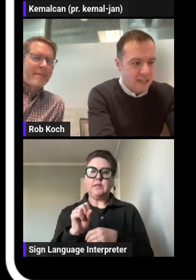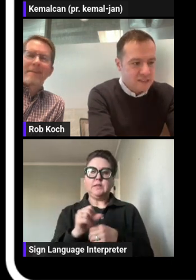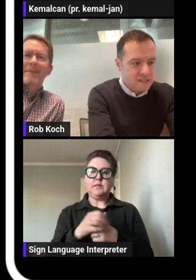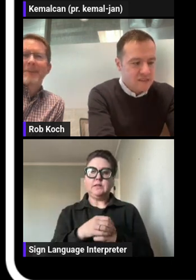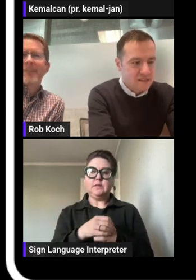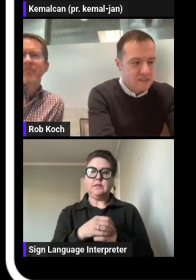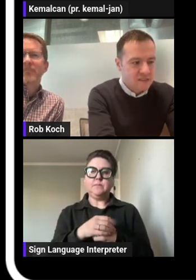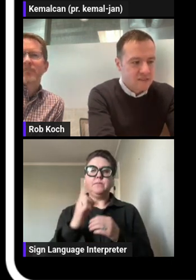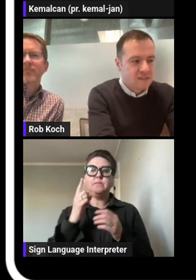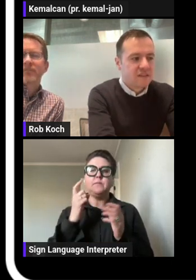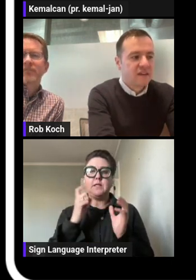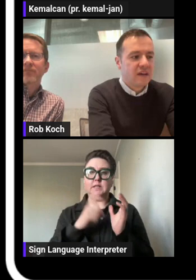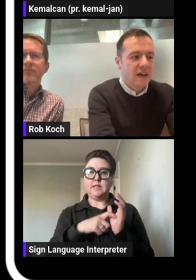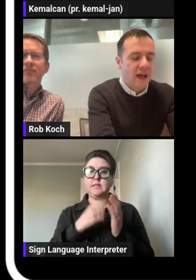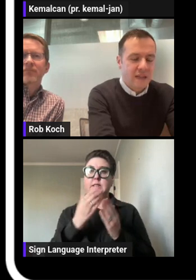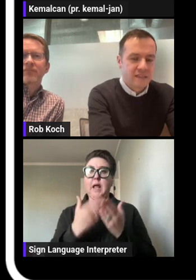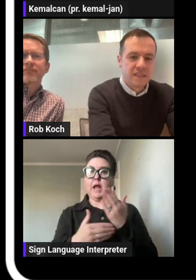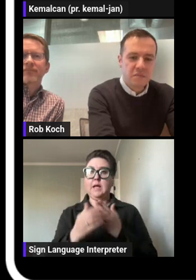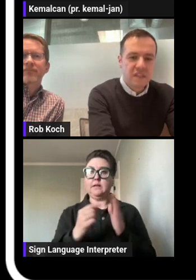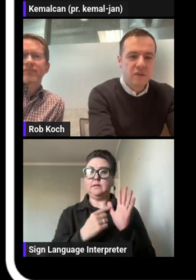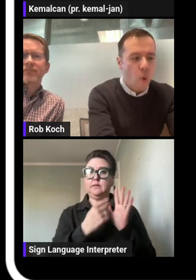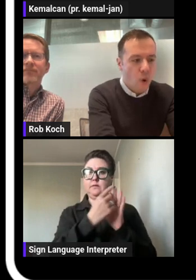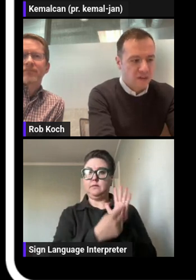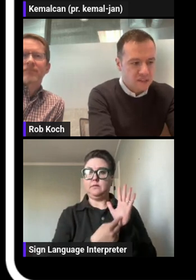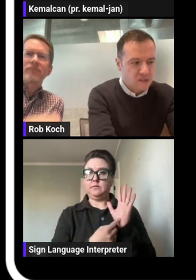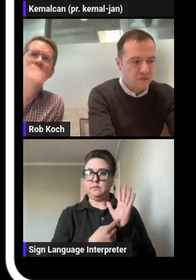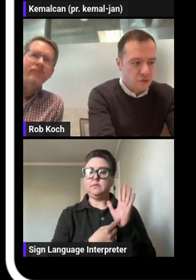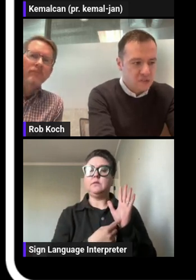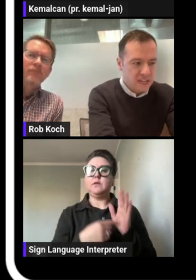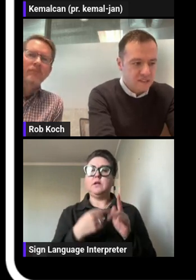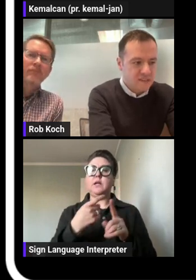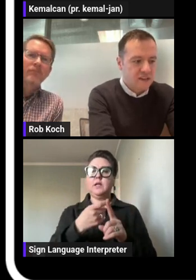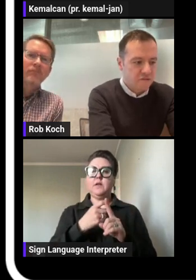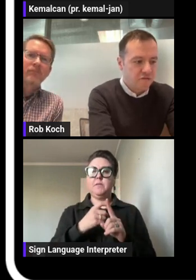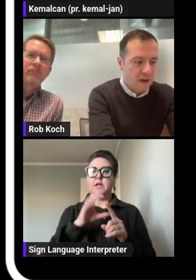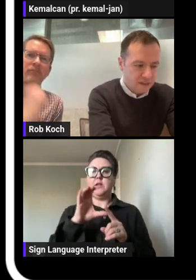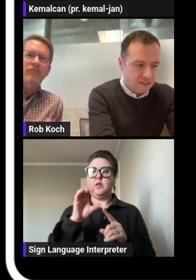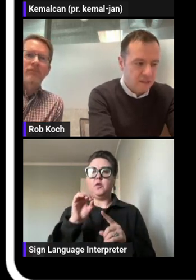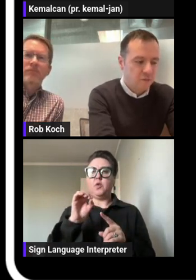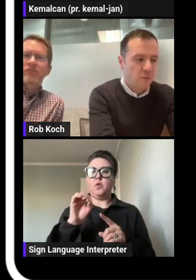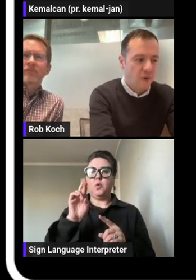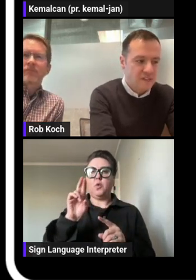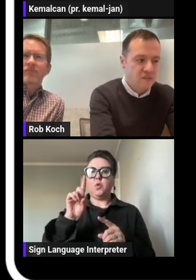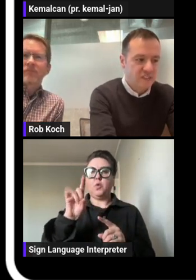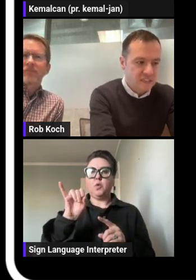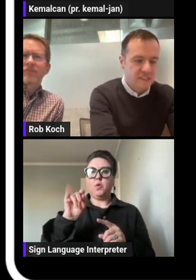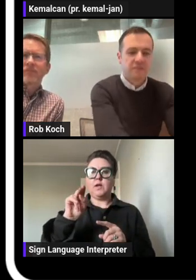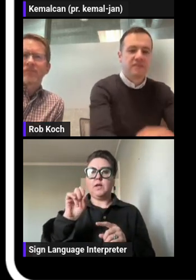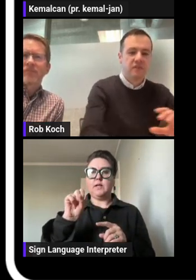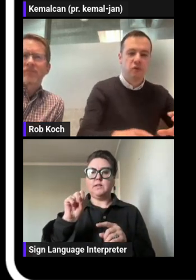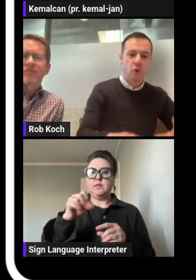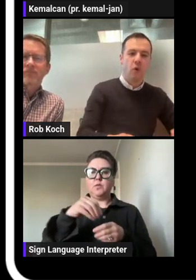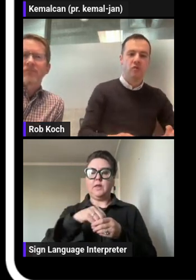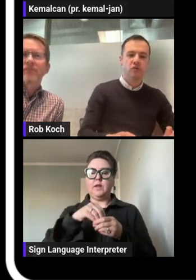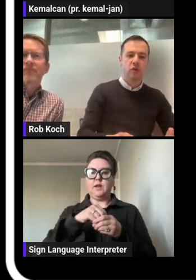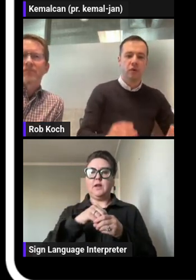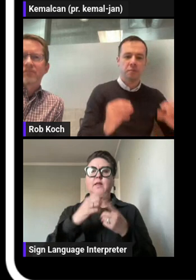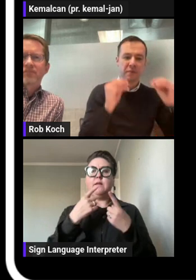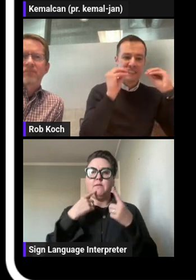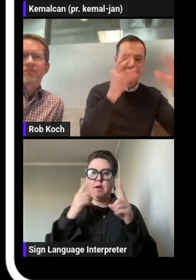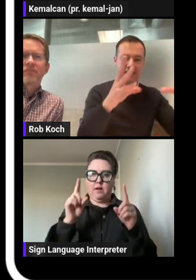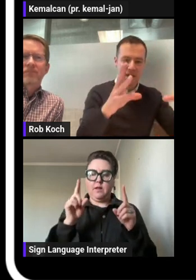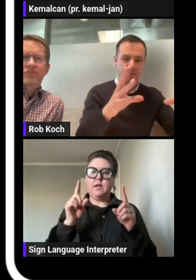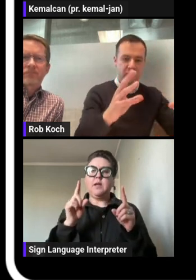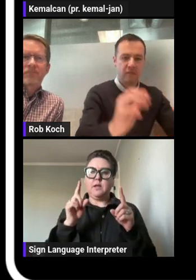detect the hands and give me the coordinates of those hands. And finally, once you detect them, you